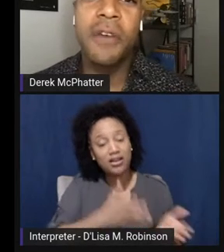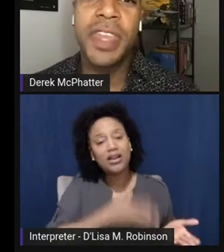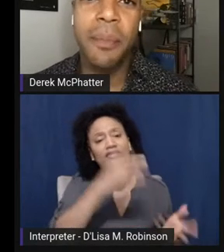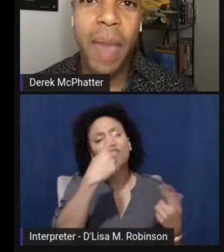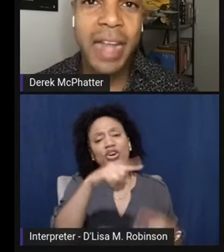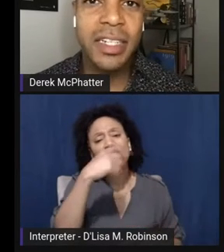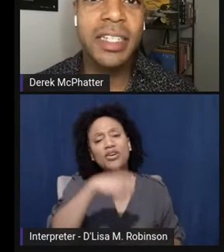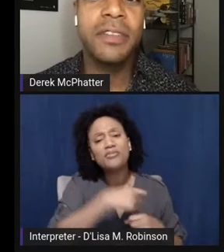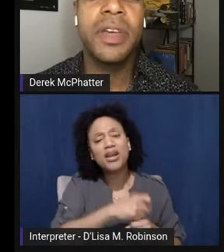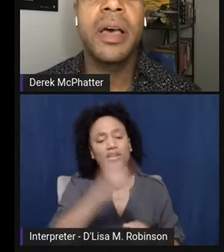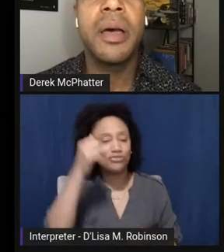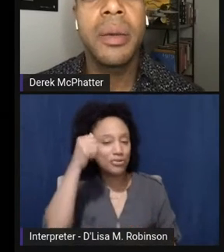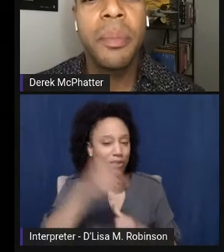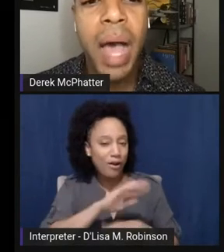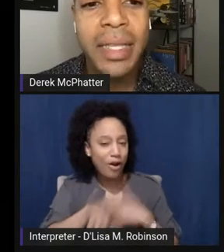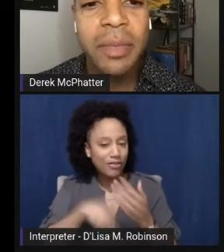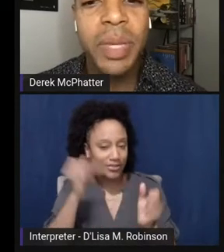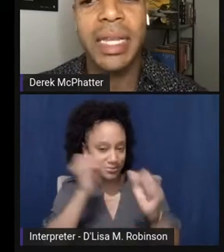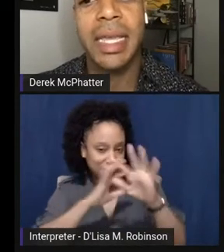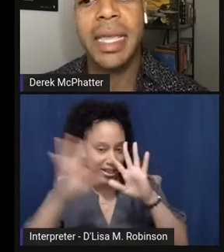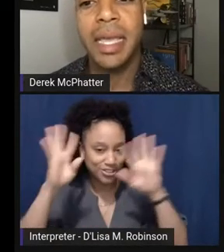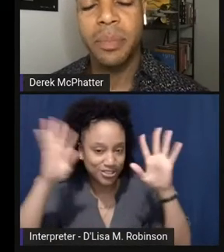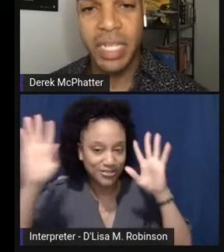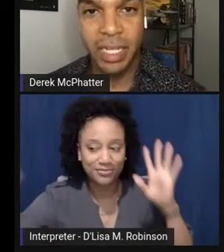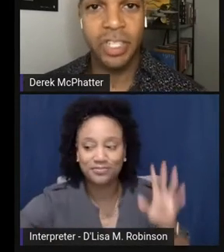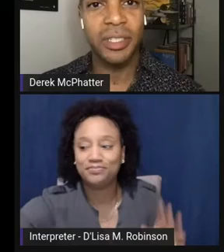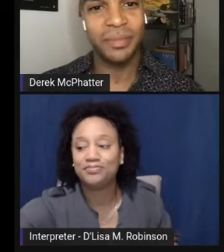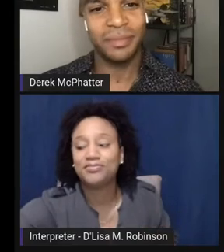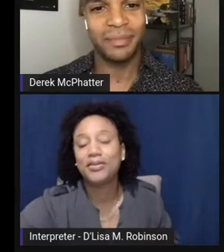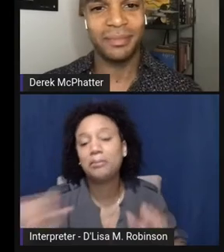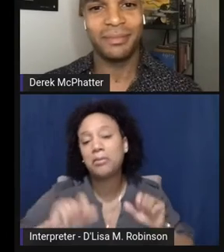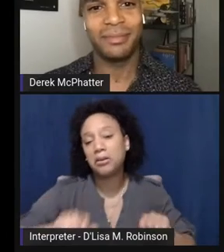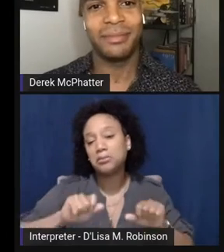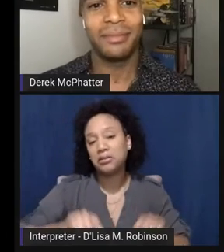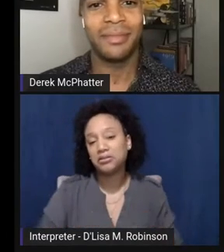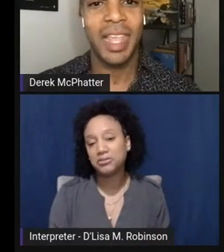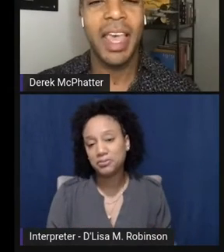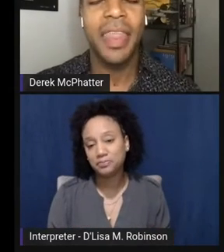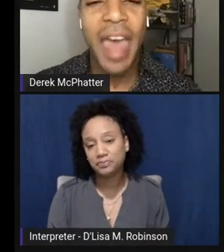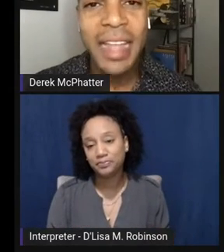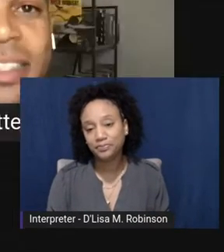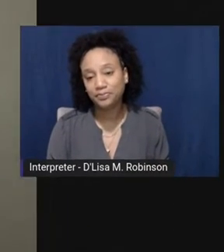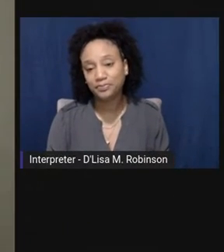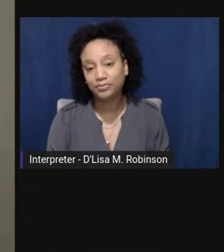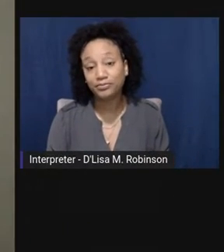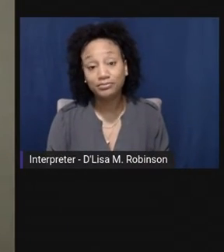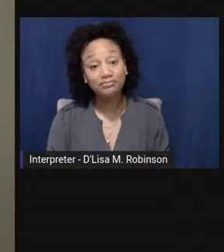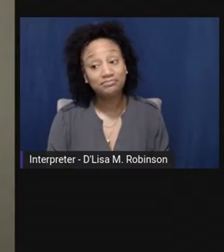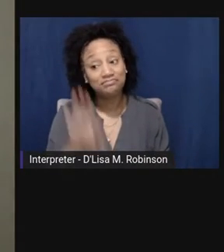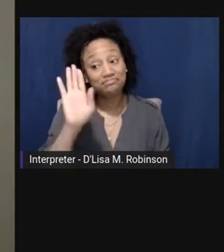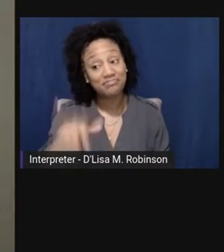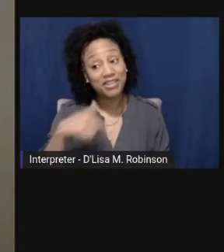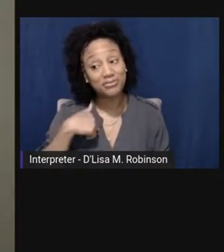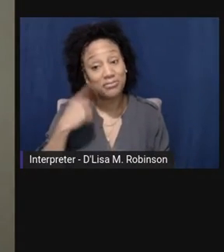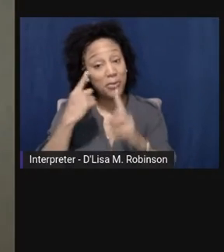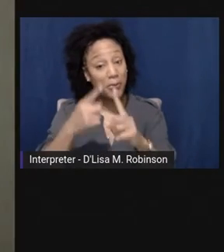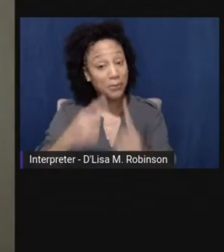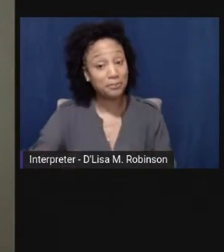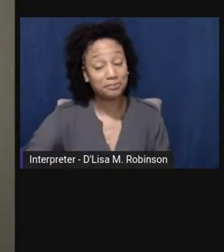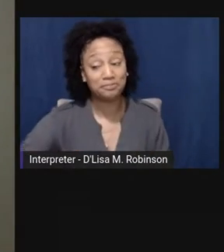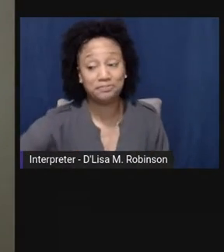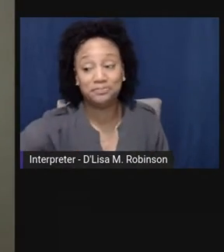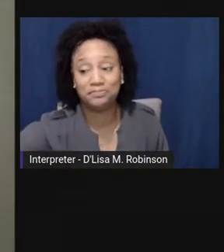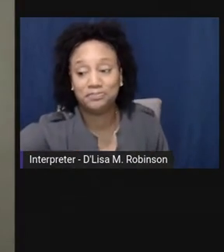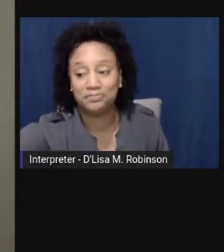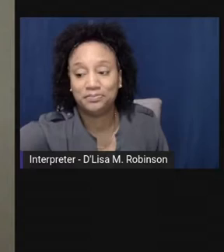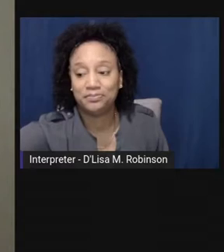all of the imaginative possibility potential. That's what I strive to do as